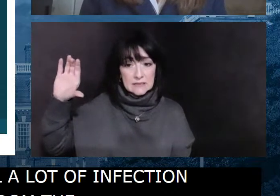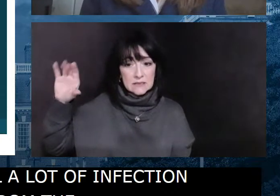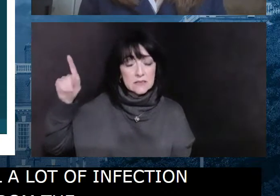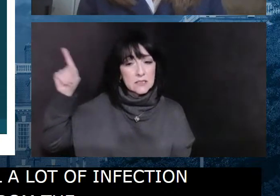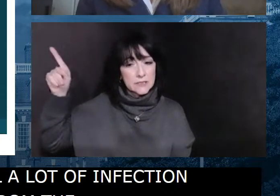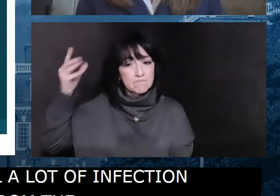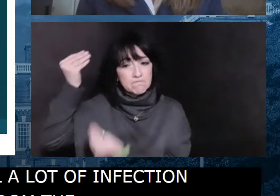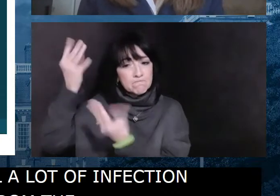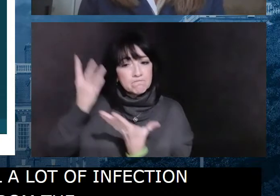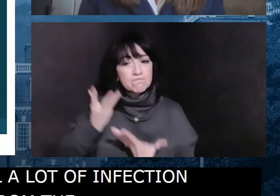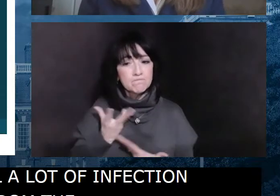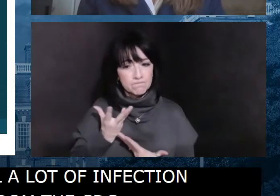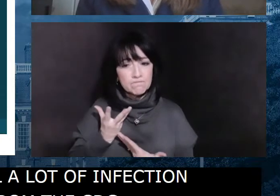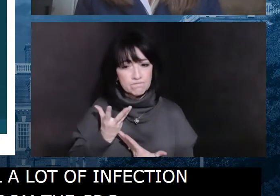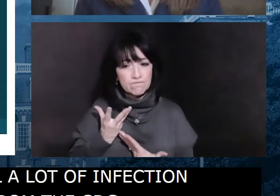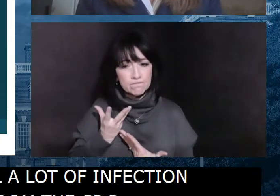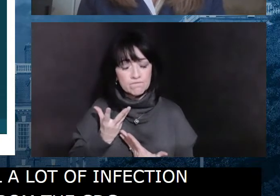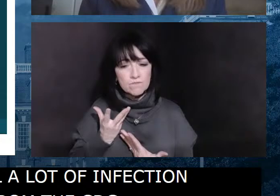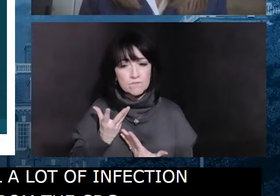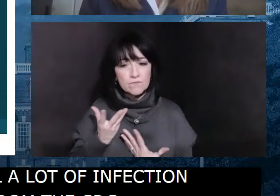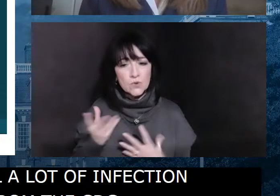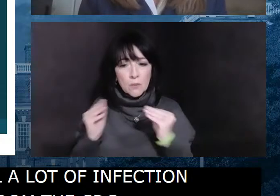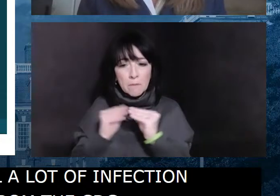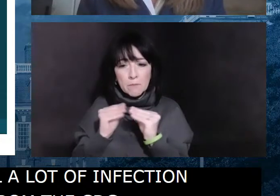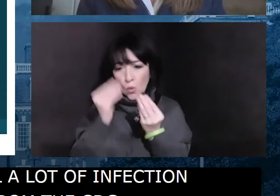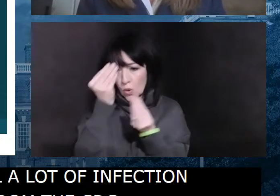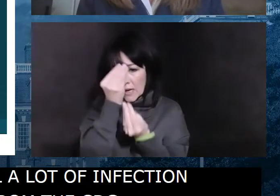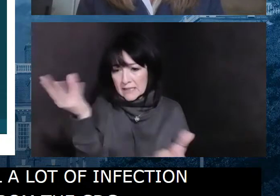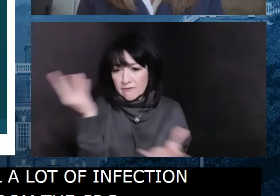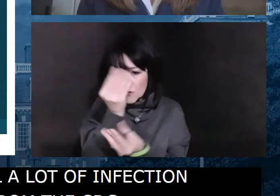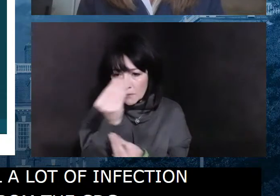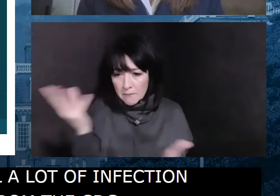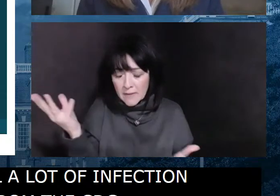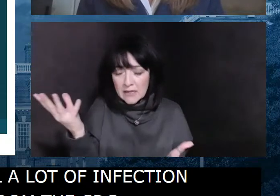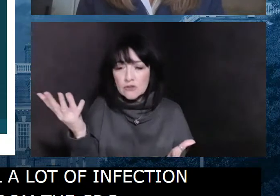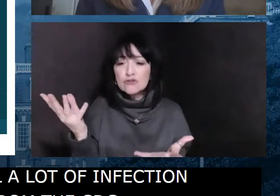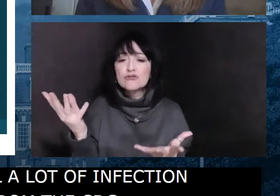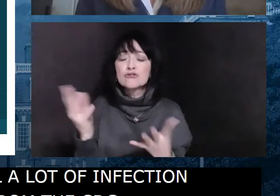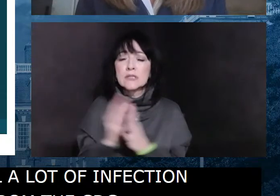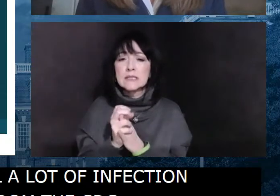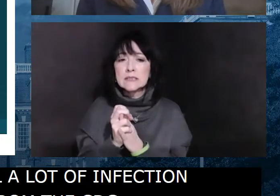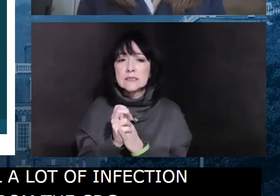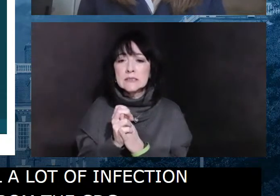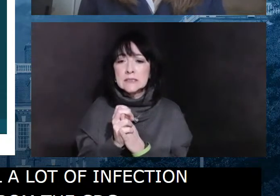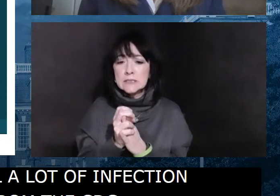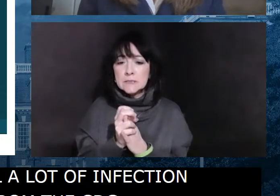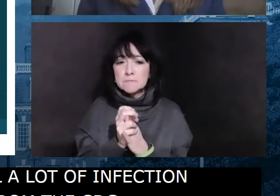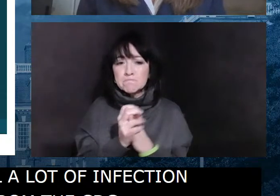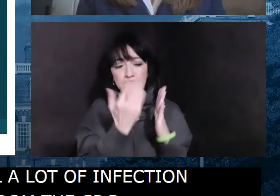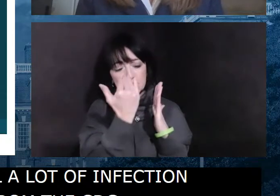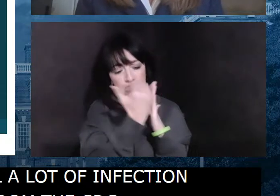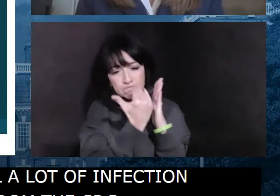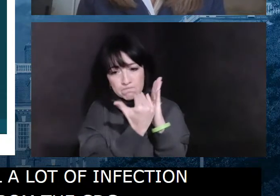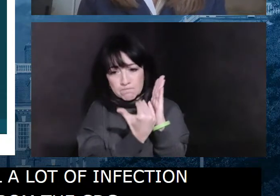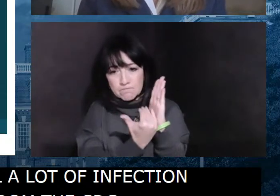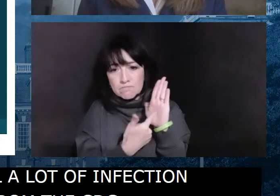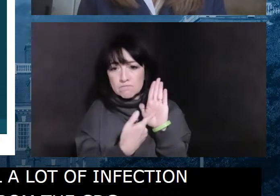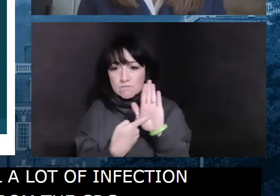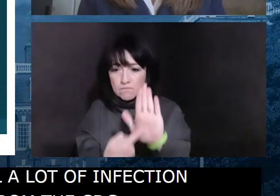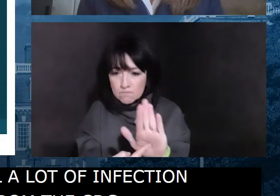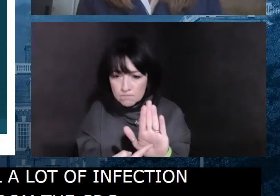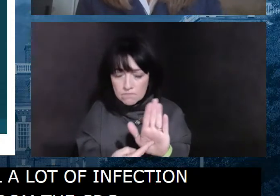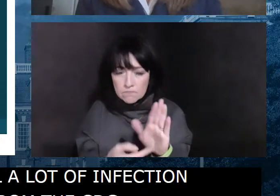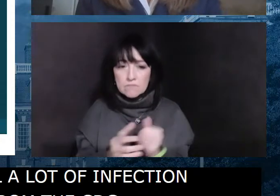some new guidance based on a study that was done around mask wearing. They looked at transmission